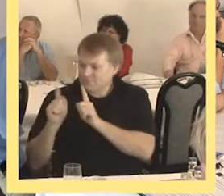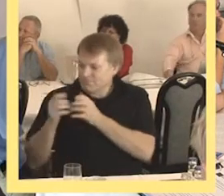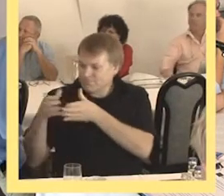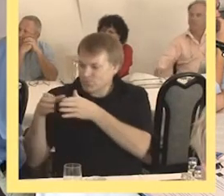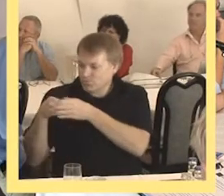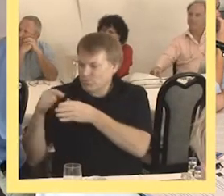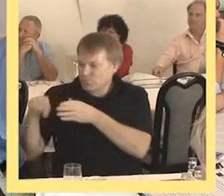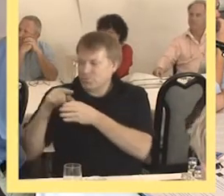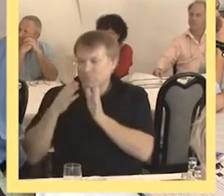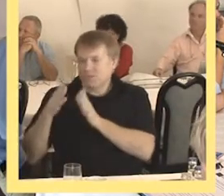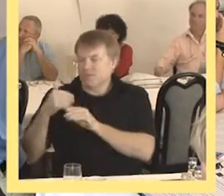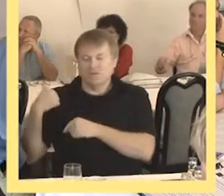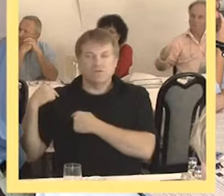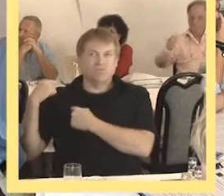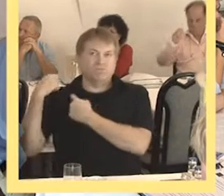us from the start.